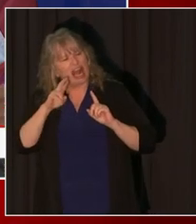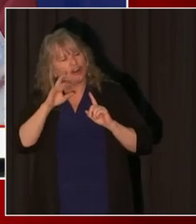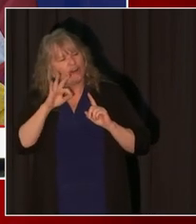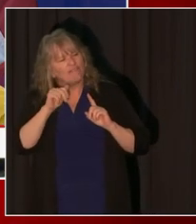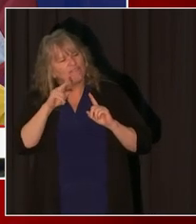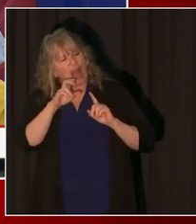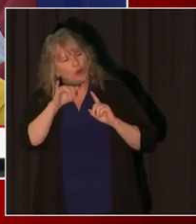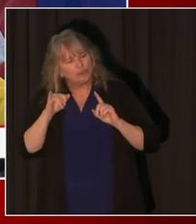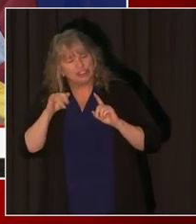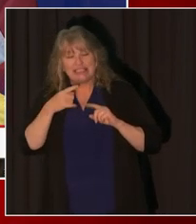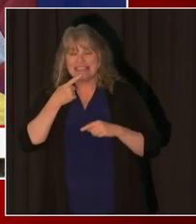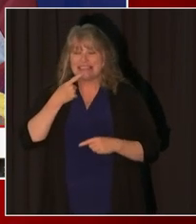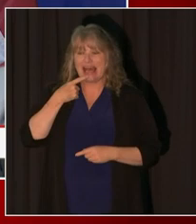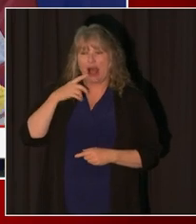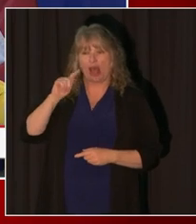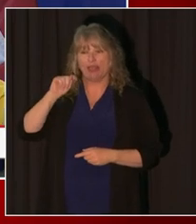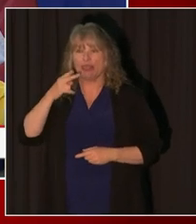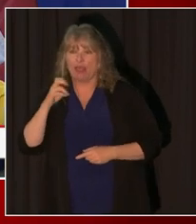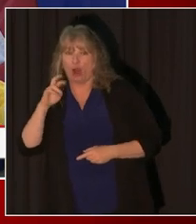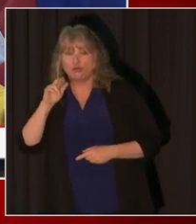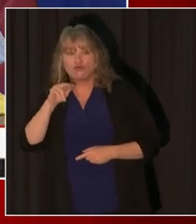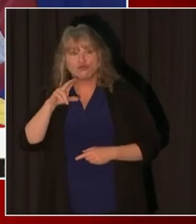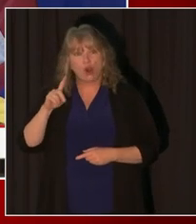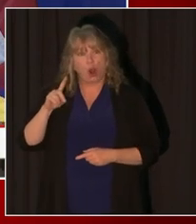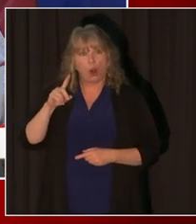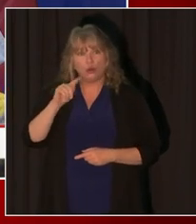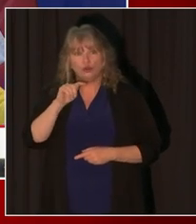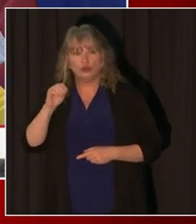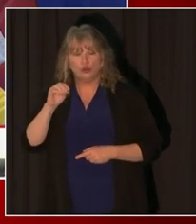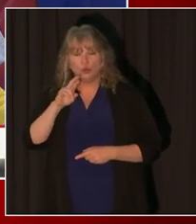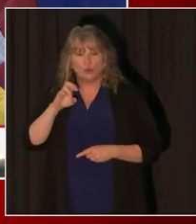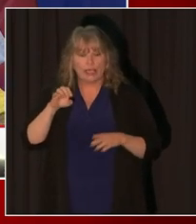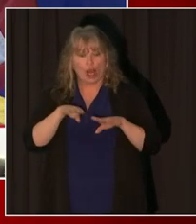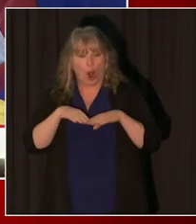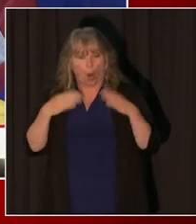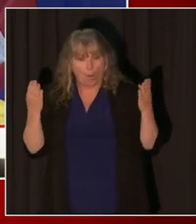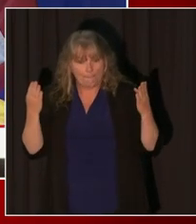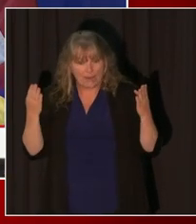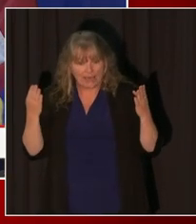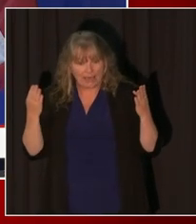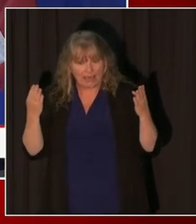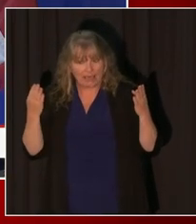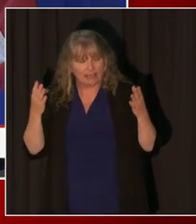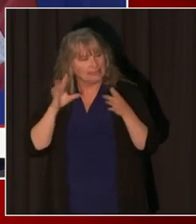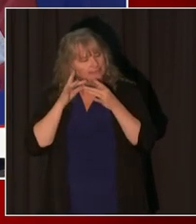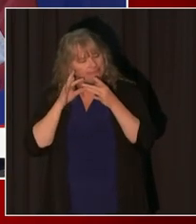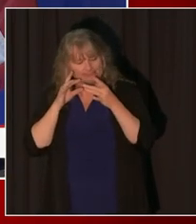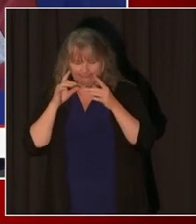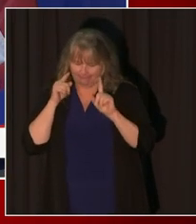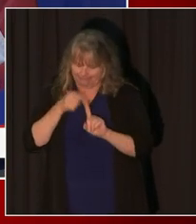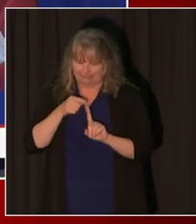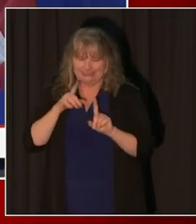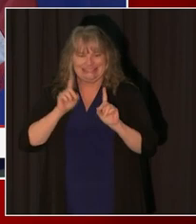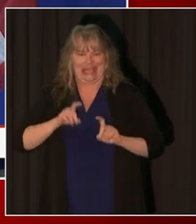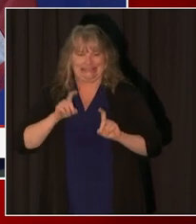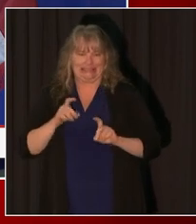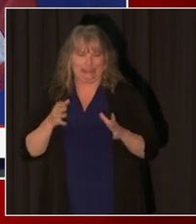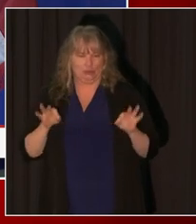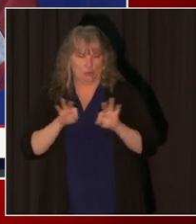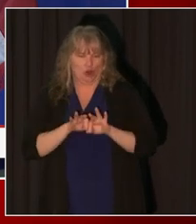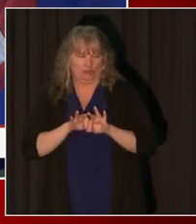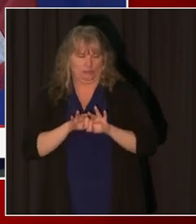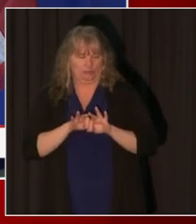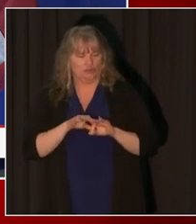the road to reopening runs through testing. So I want to ask you about testing in the District of Columbia.